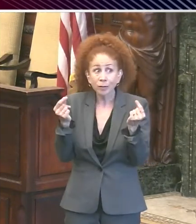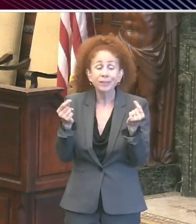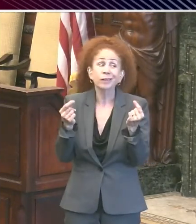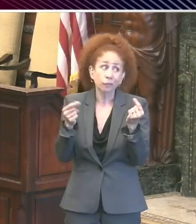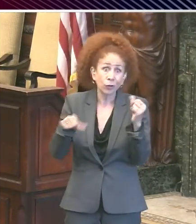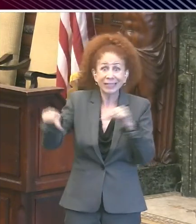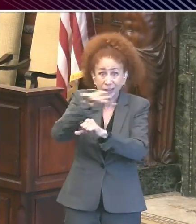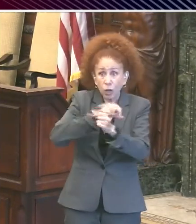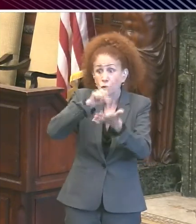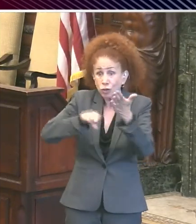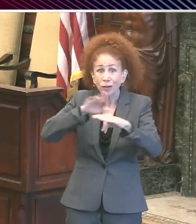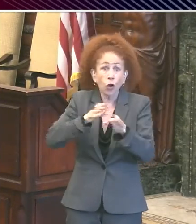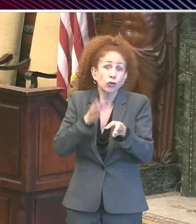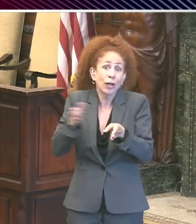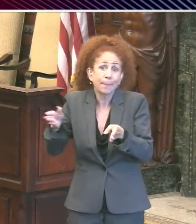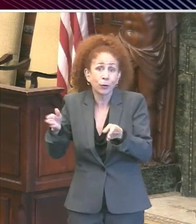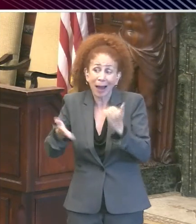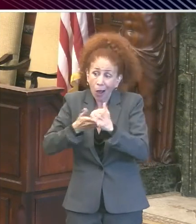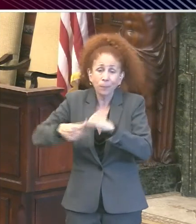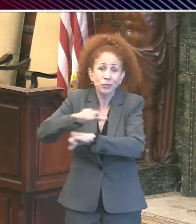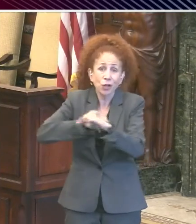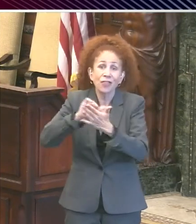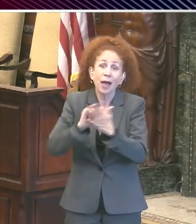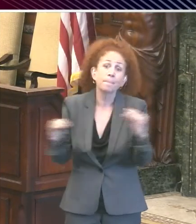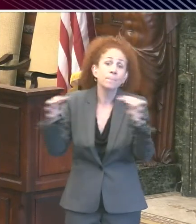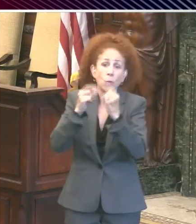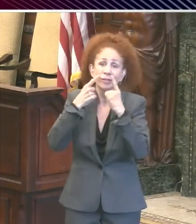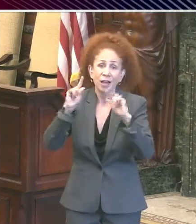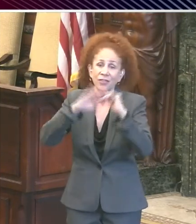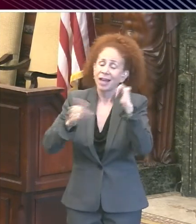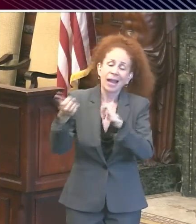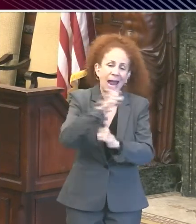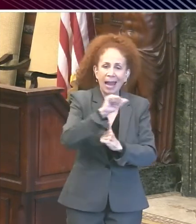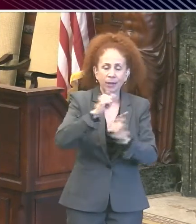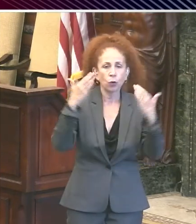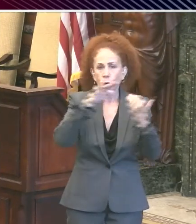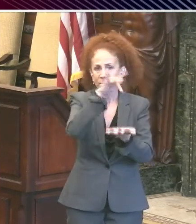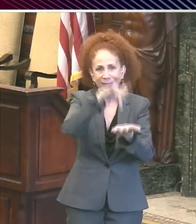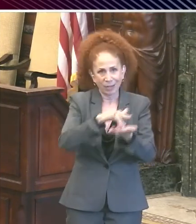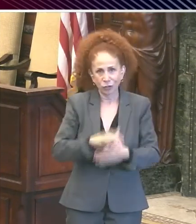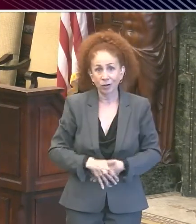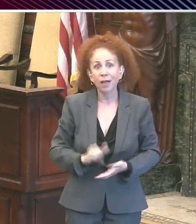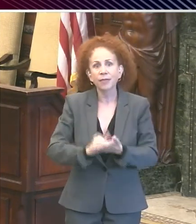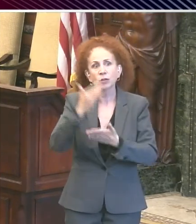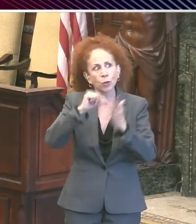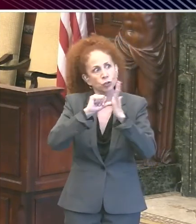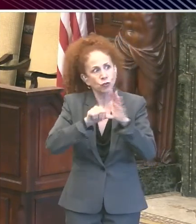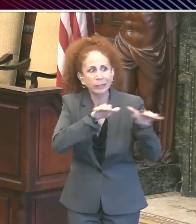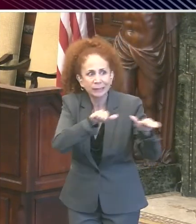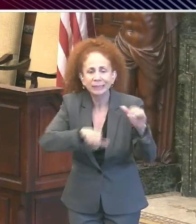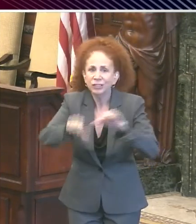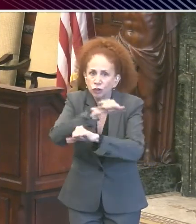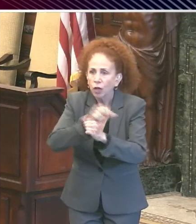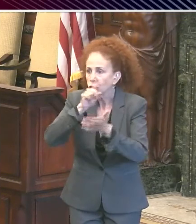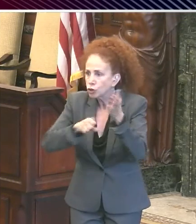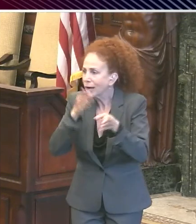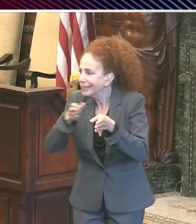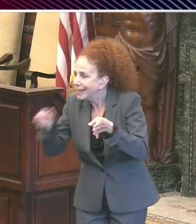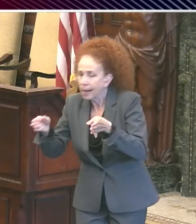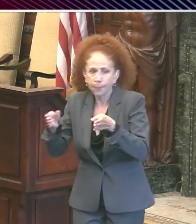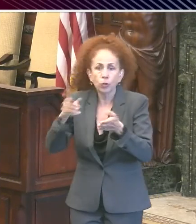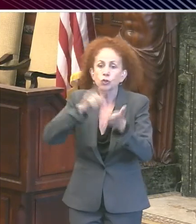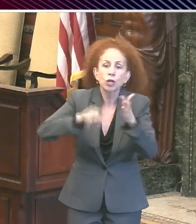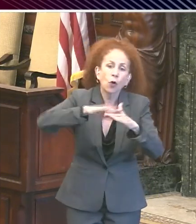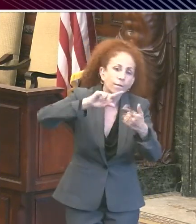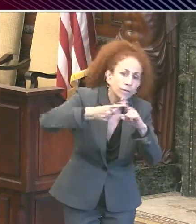neighbor. People help each other out are going to be more successful than any individual cooling center. And so that's why we really stress to check your neighbor or your